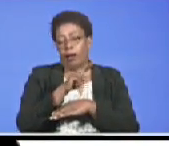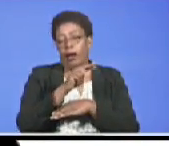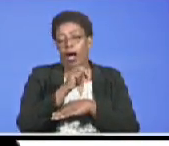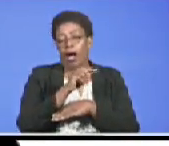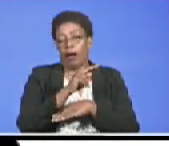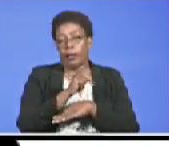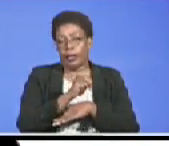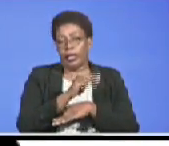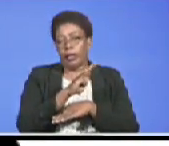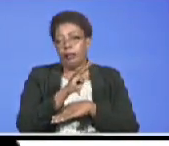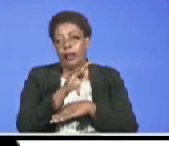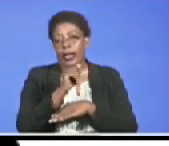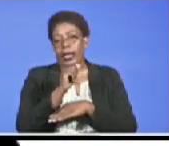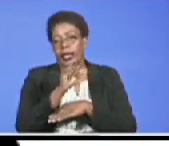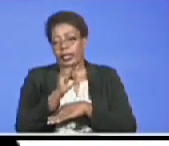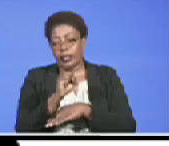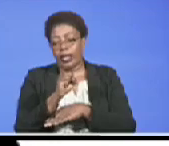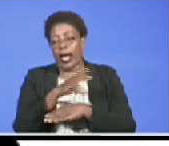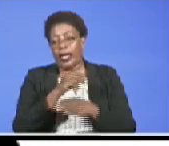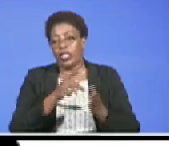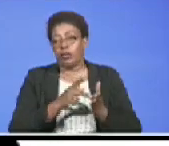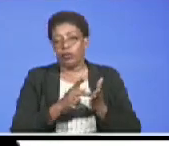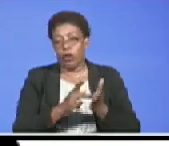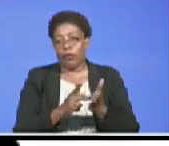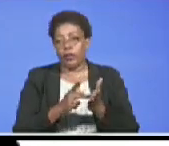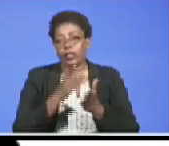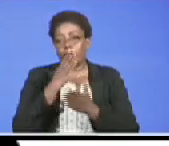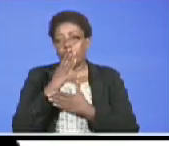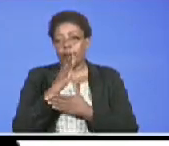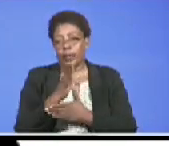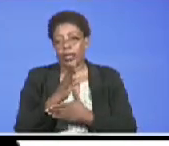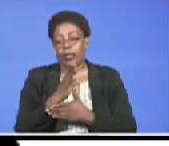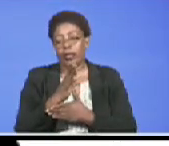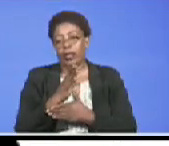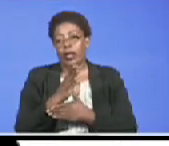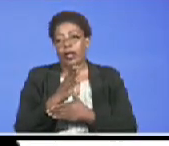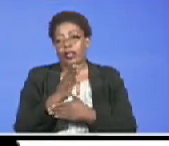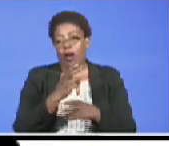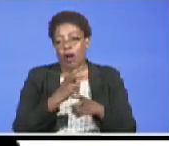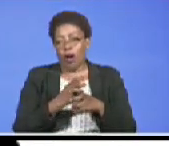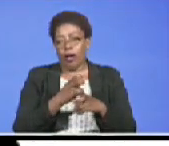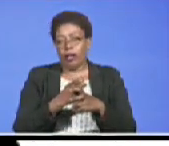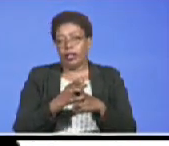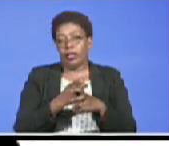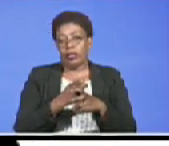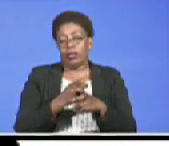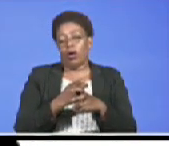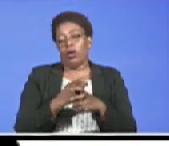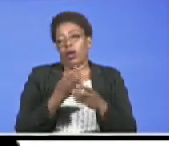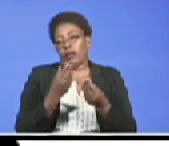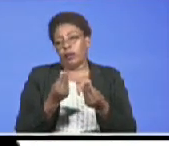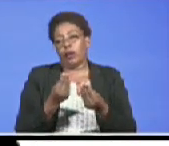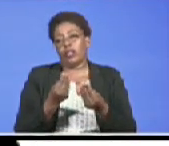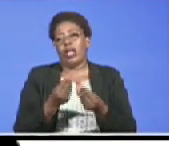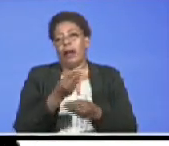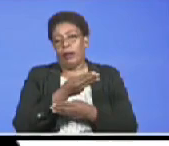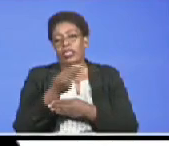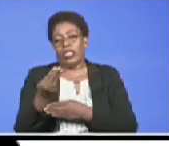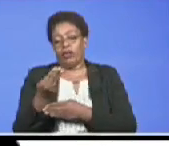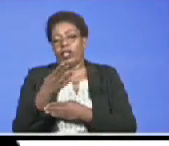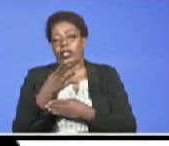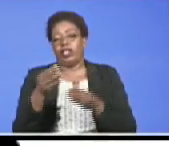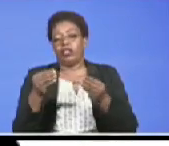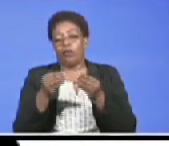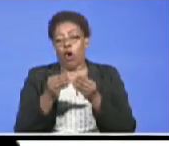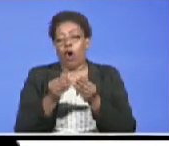material, and it's been proven to be the densest material that's ever existed to date. That means better